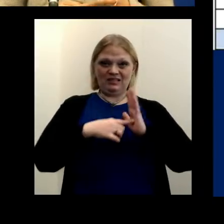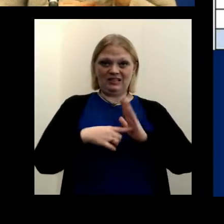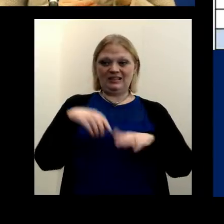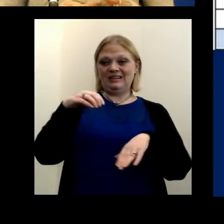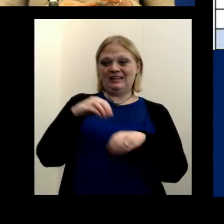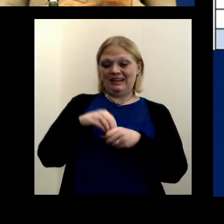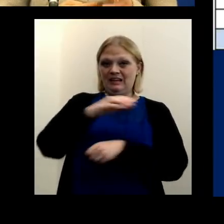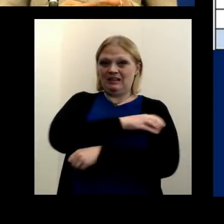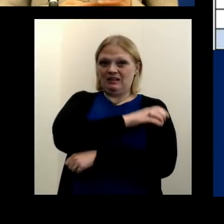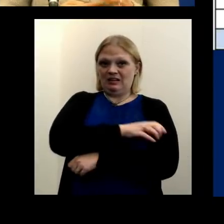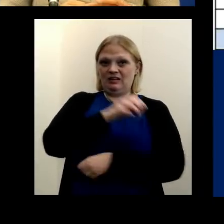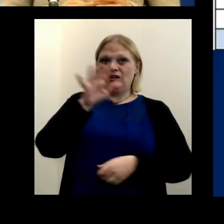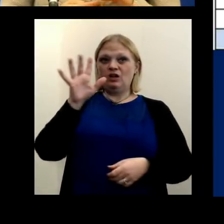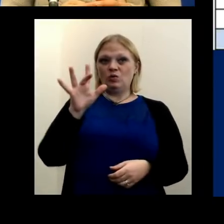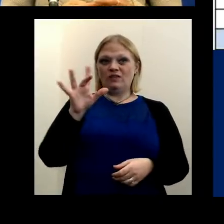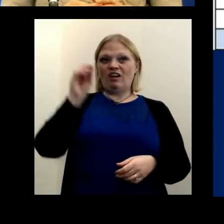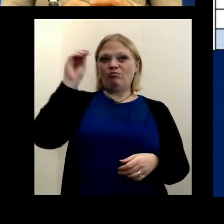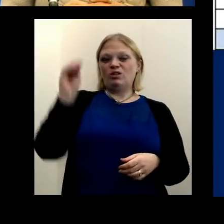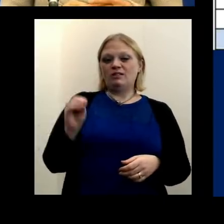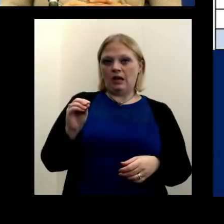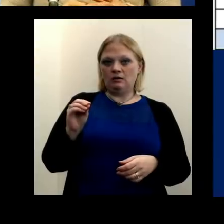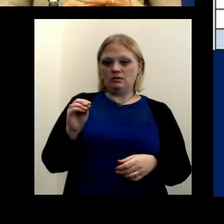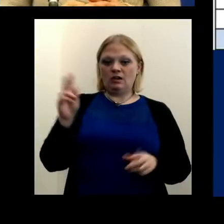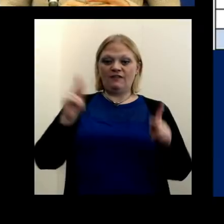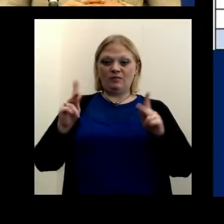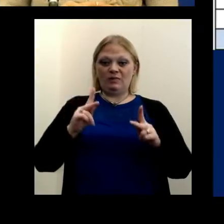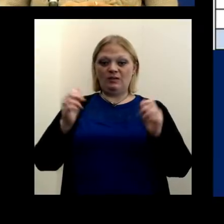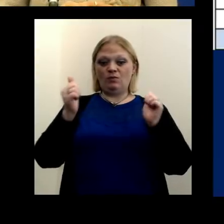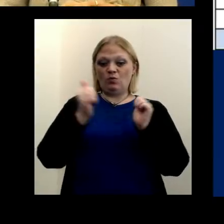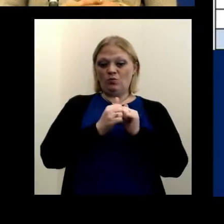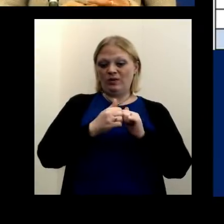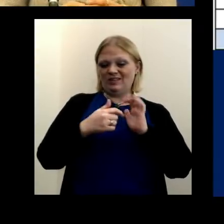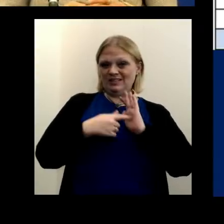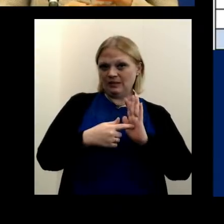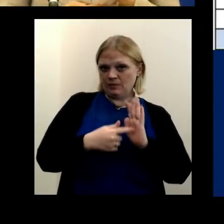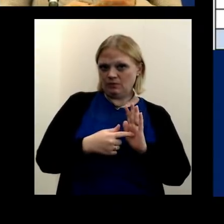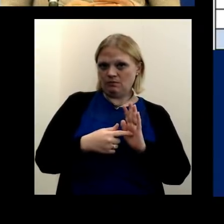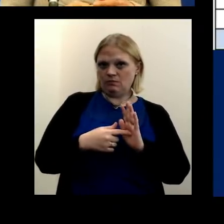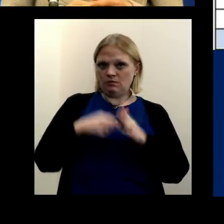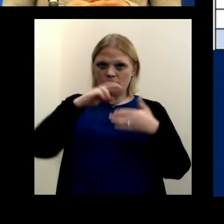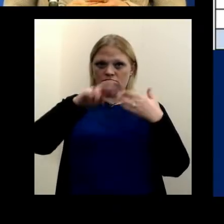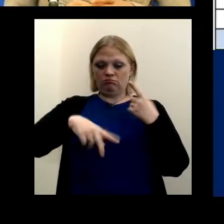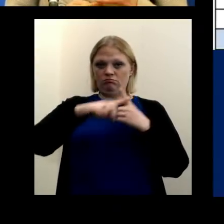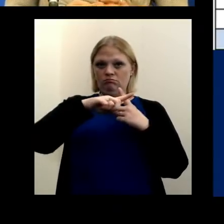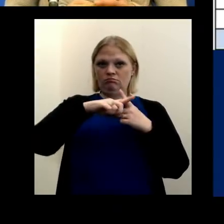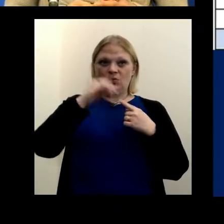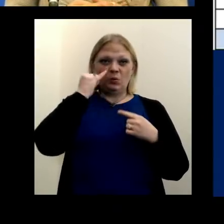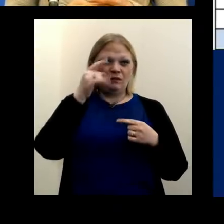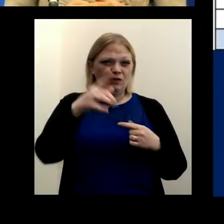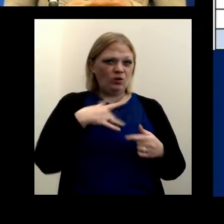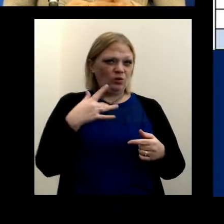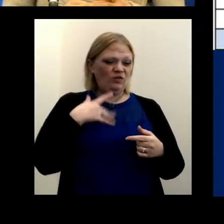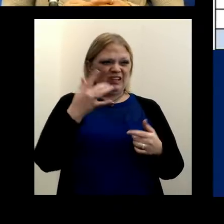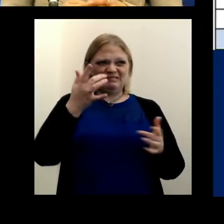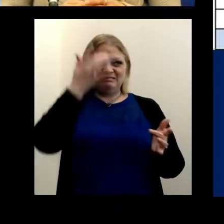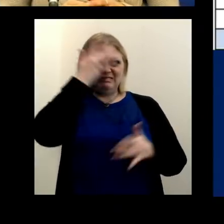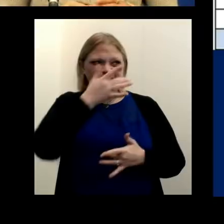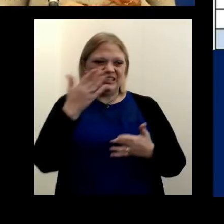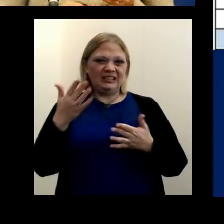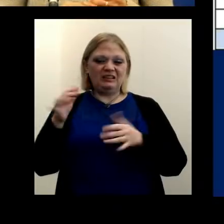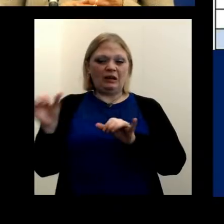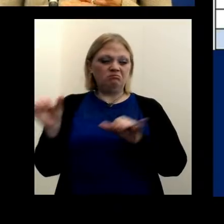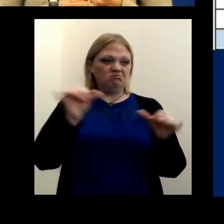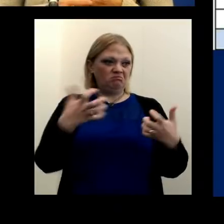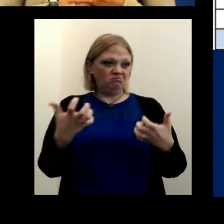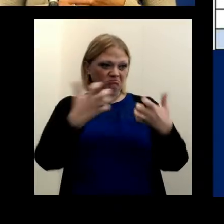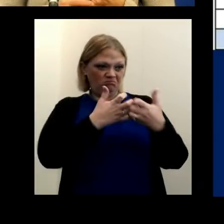clinic, 25% of those symptomatic people were positive. So if you have symptoms that could be consistent with